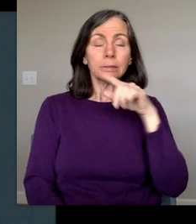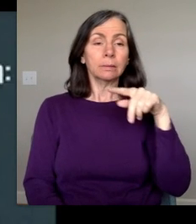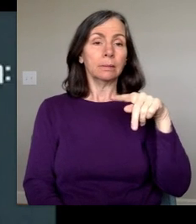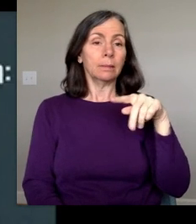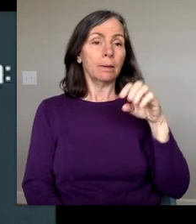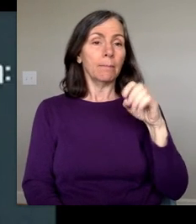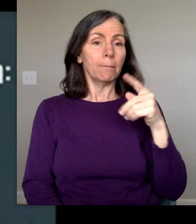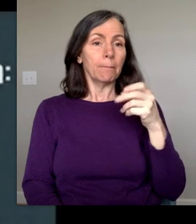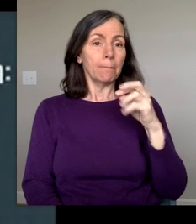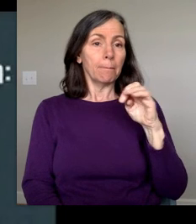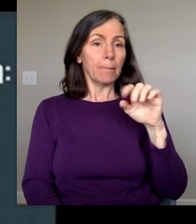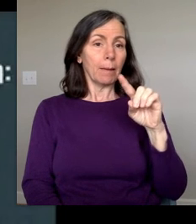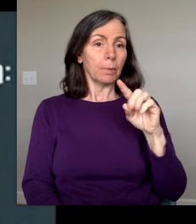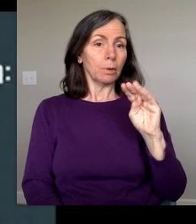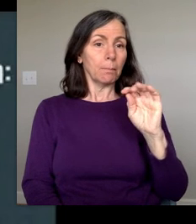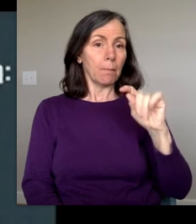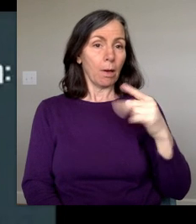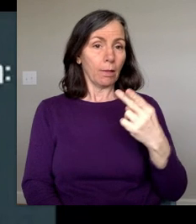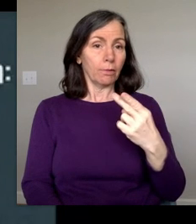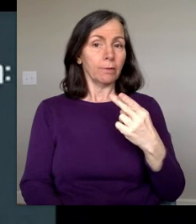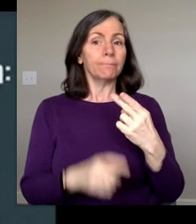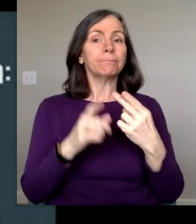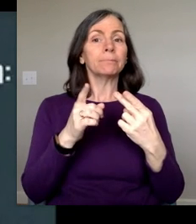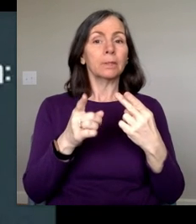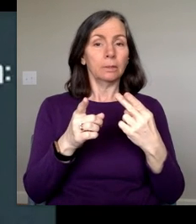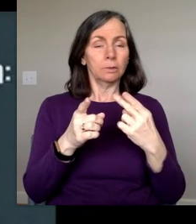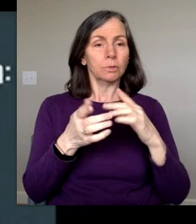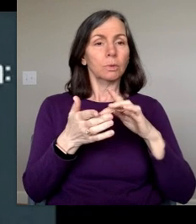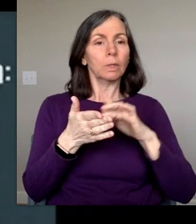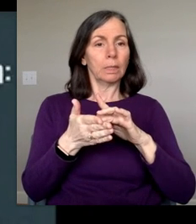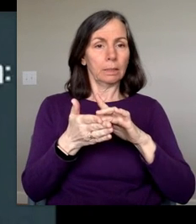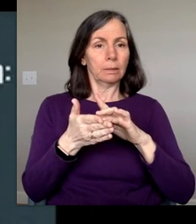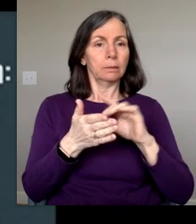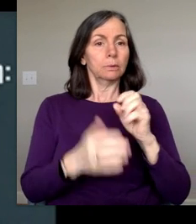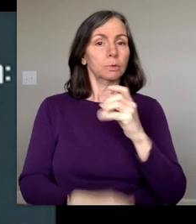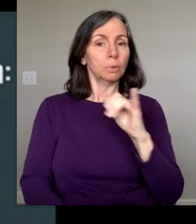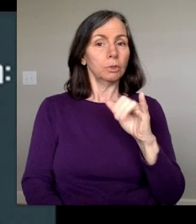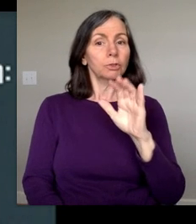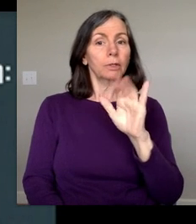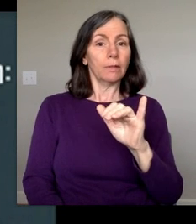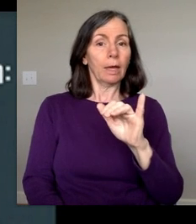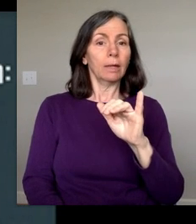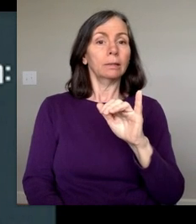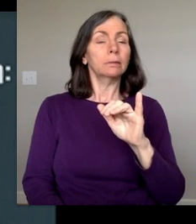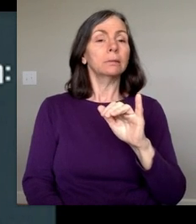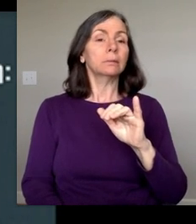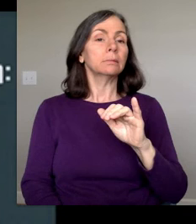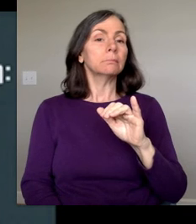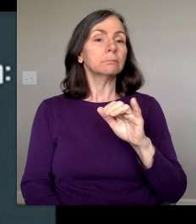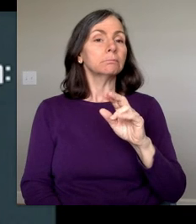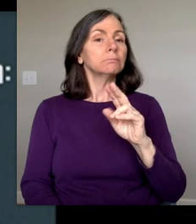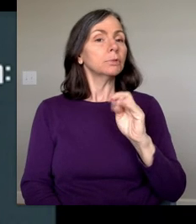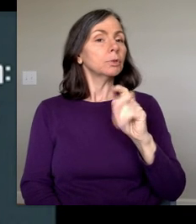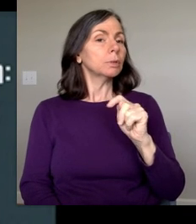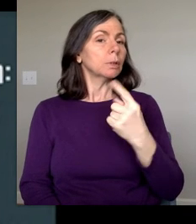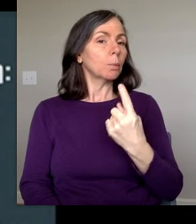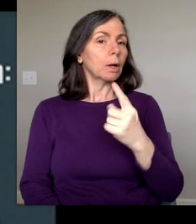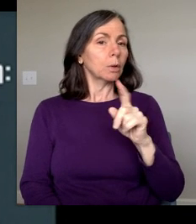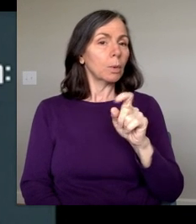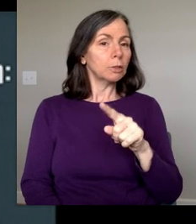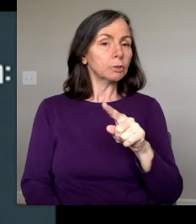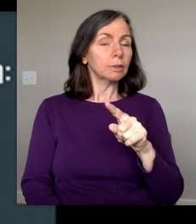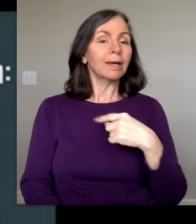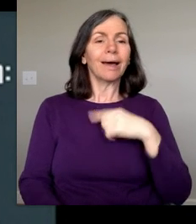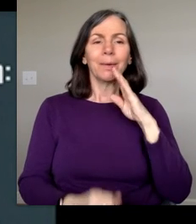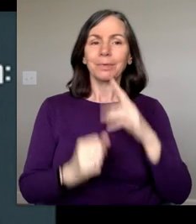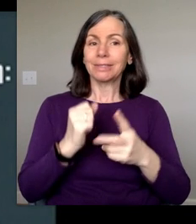to the Schoology Lesson 1 folder and answer the question. And I'm going to save your answers, and then we can